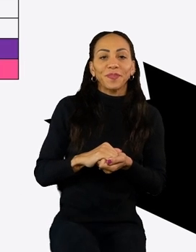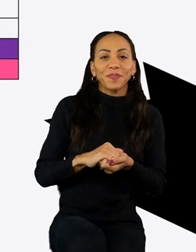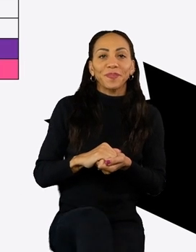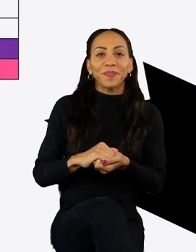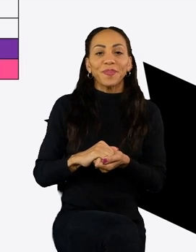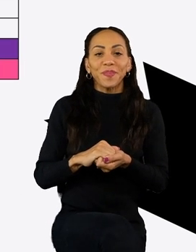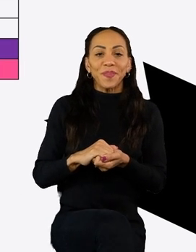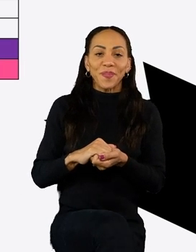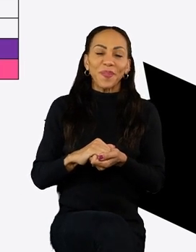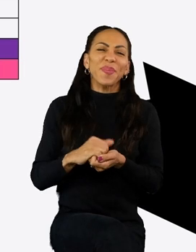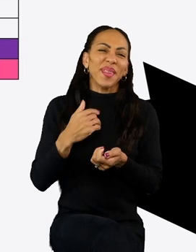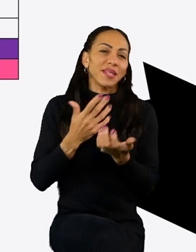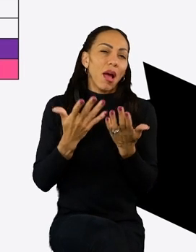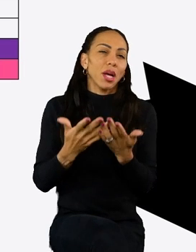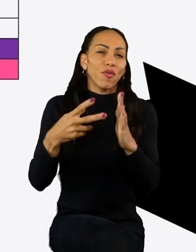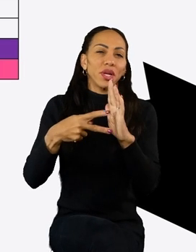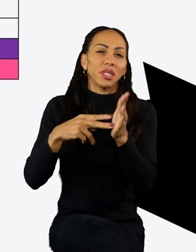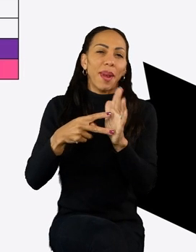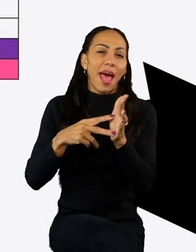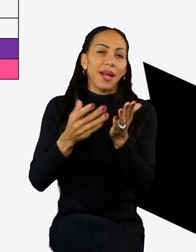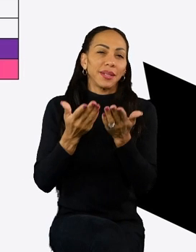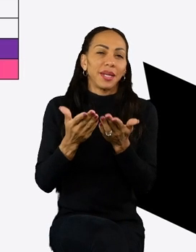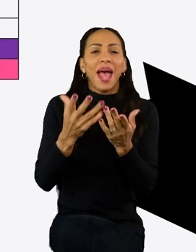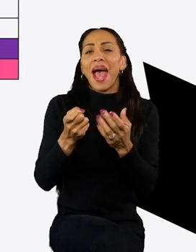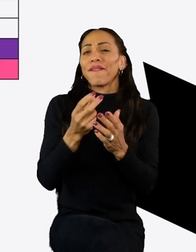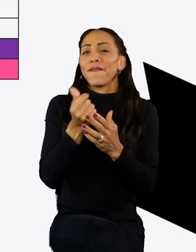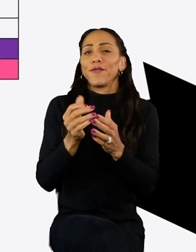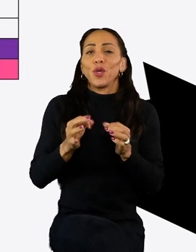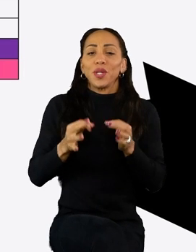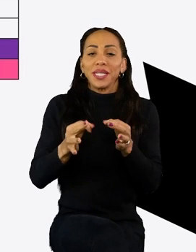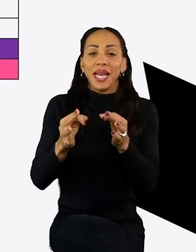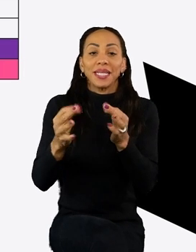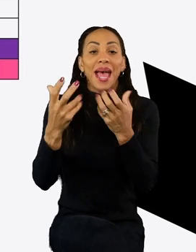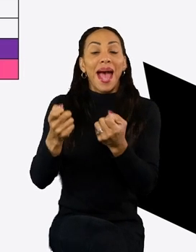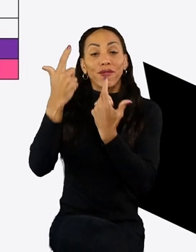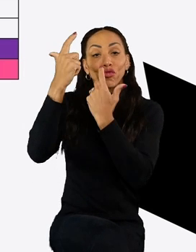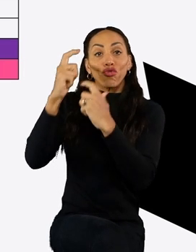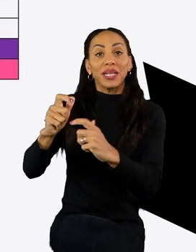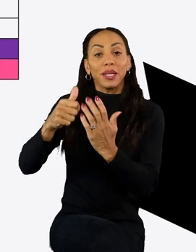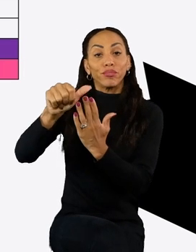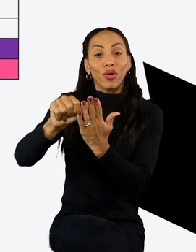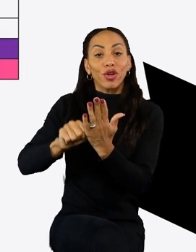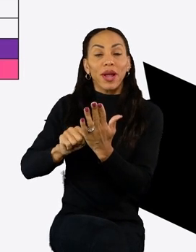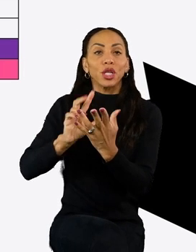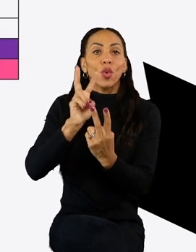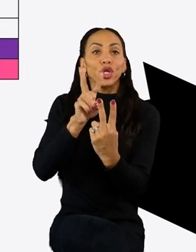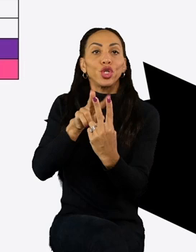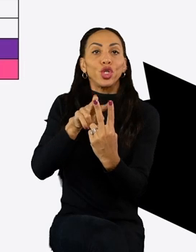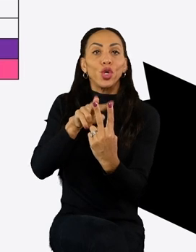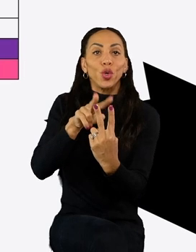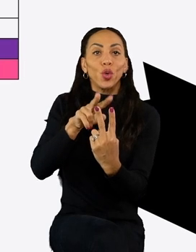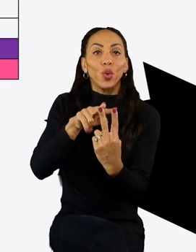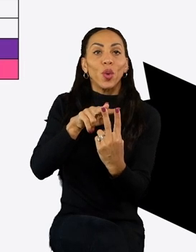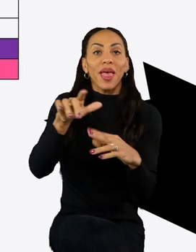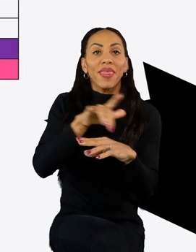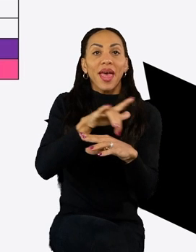is the that's our current program. We've had a few delays, and we're going to be running our residency programs. We're running with two